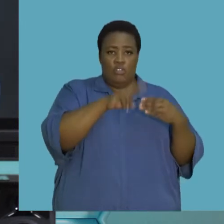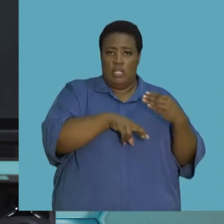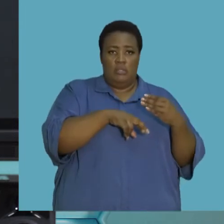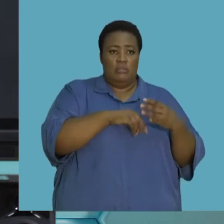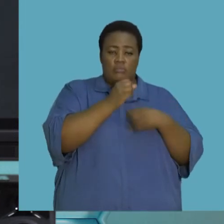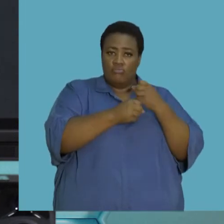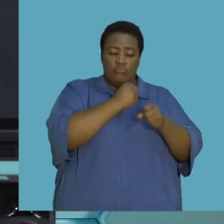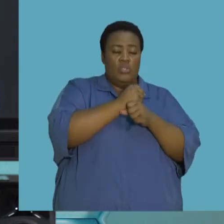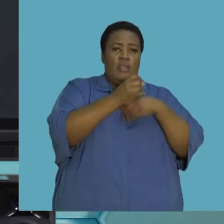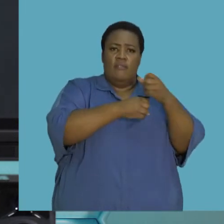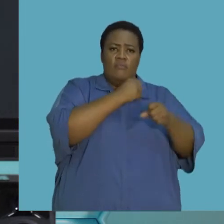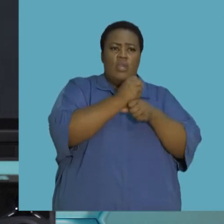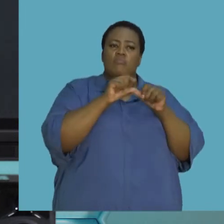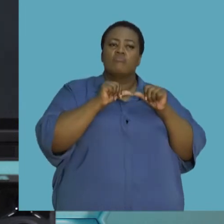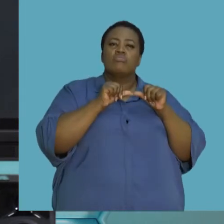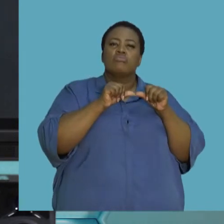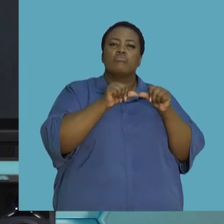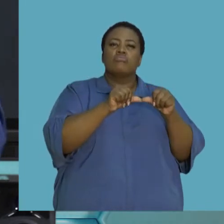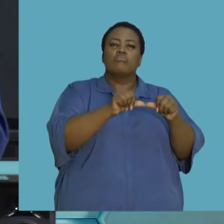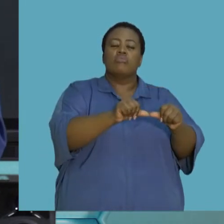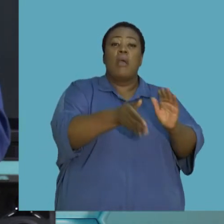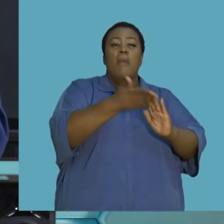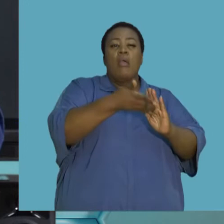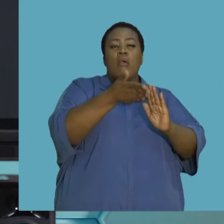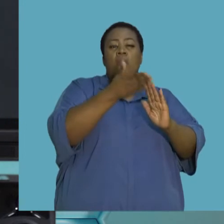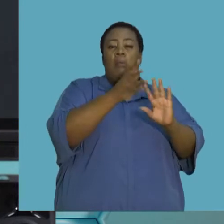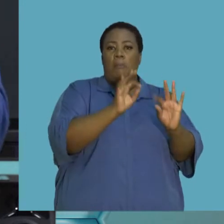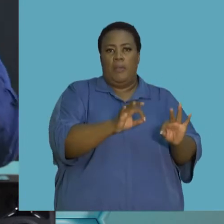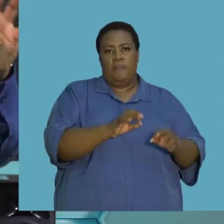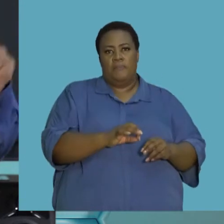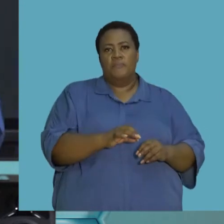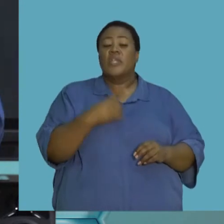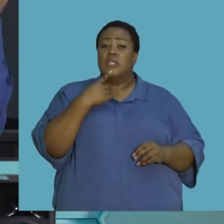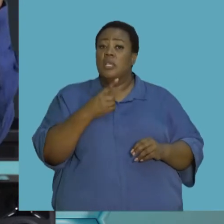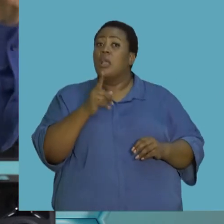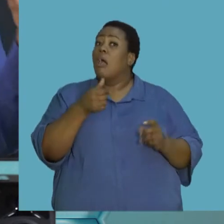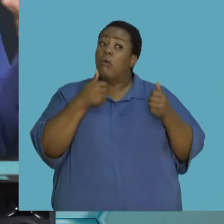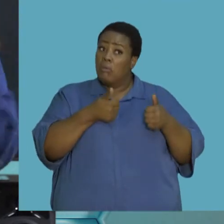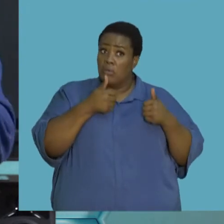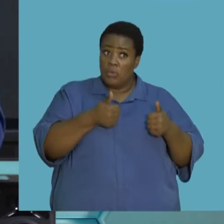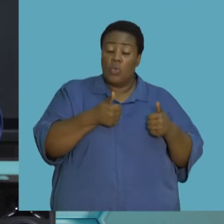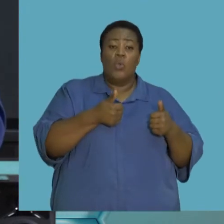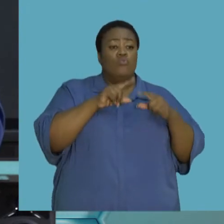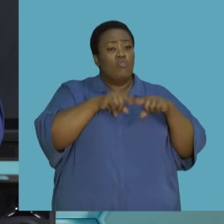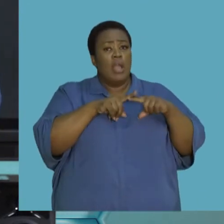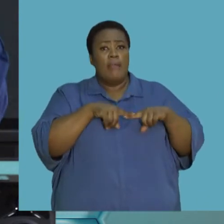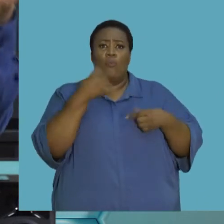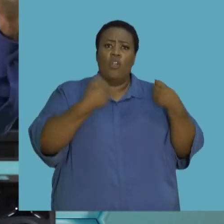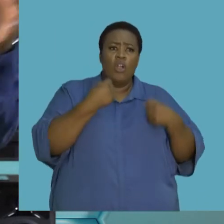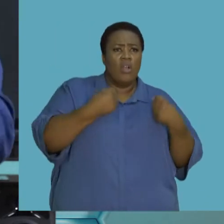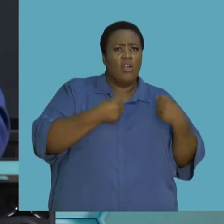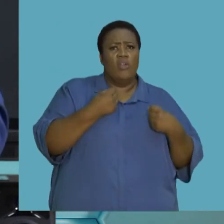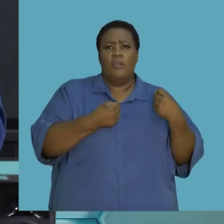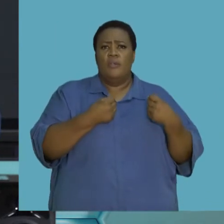after year, or it gives you consistency in its performance. So you often hear of people saying, well, it's a very reliable brand or it's a